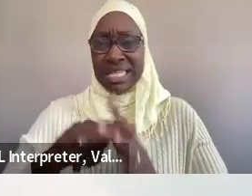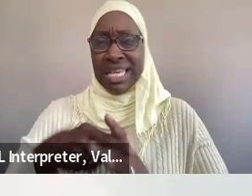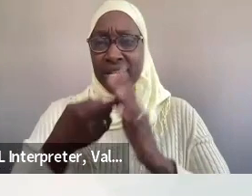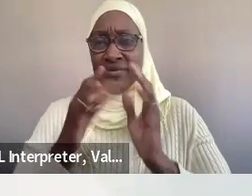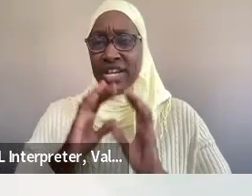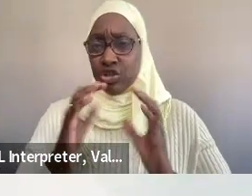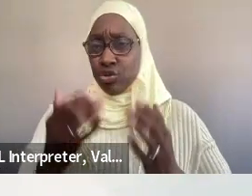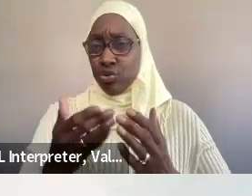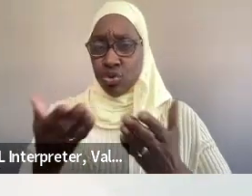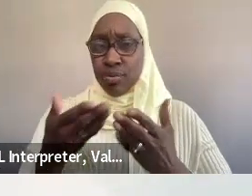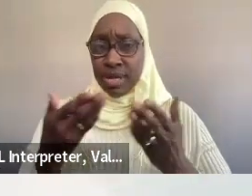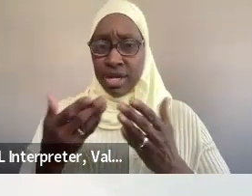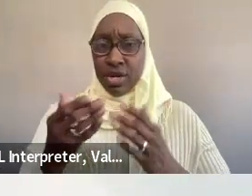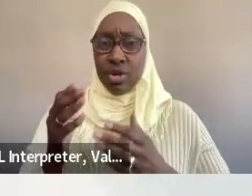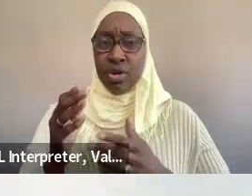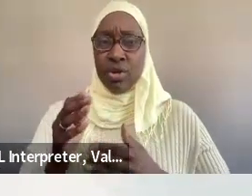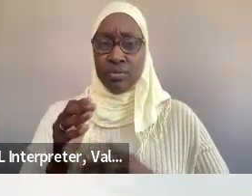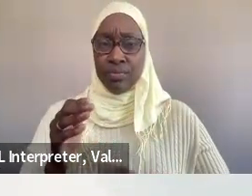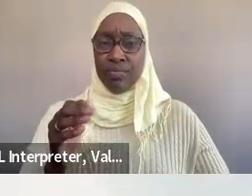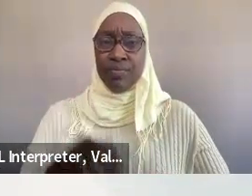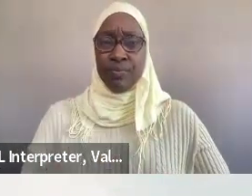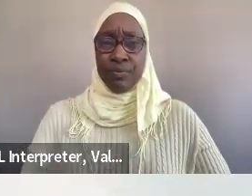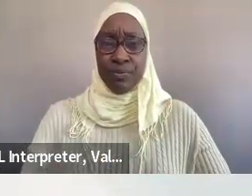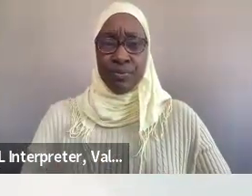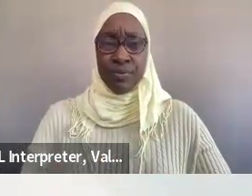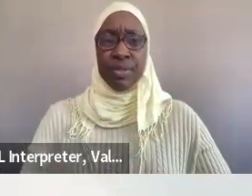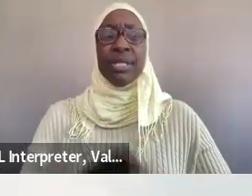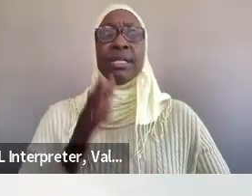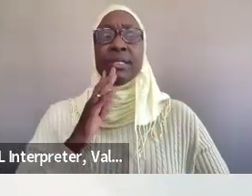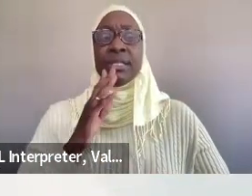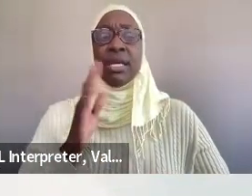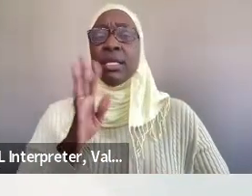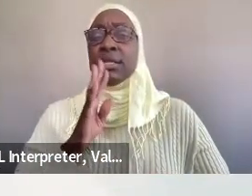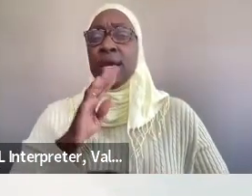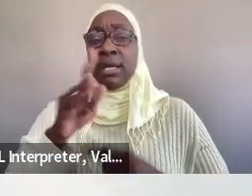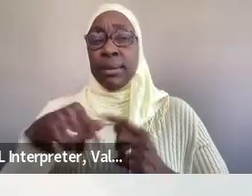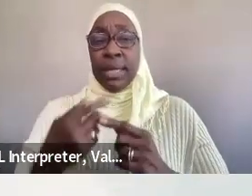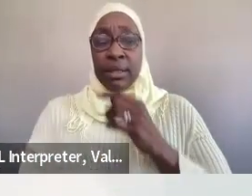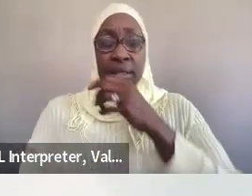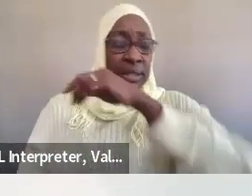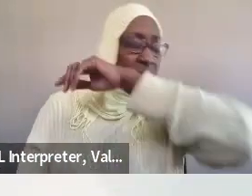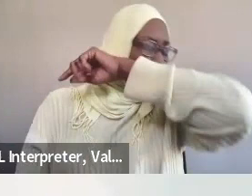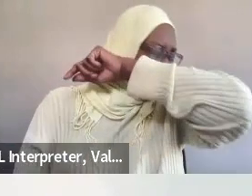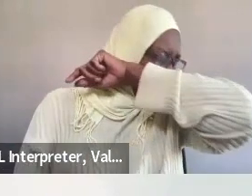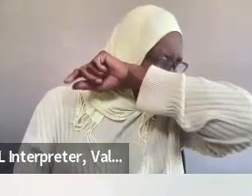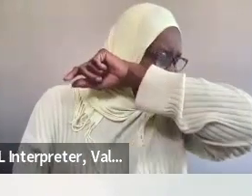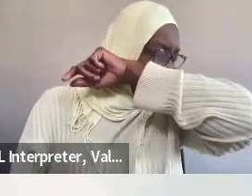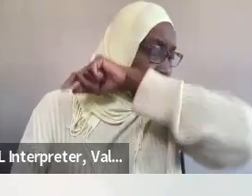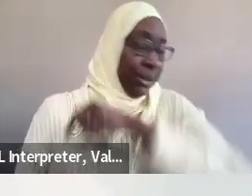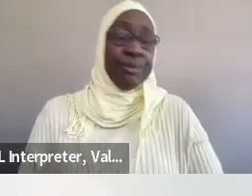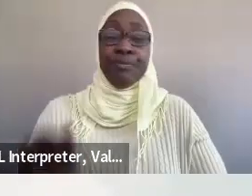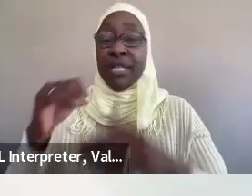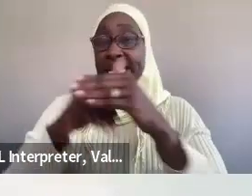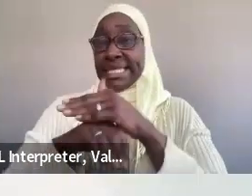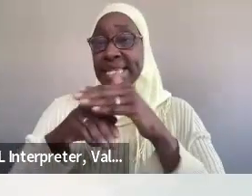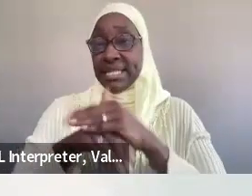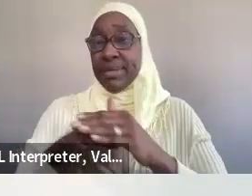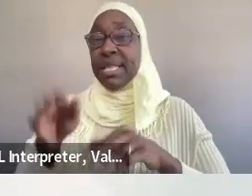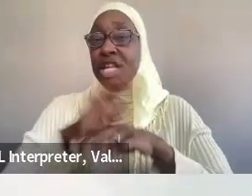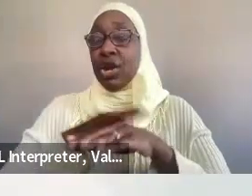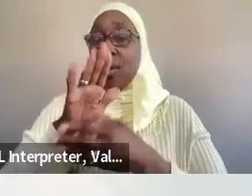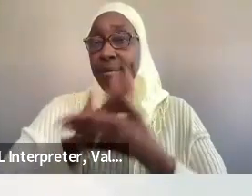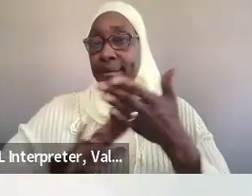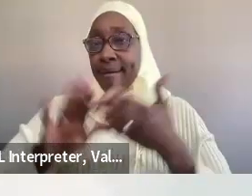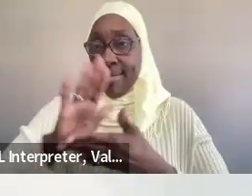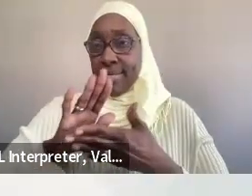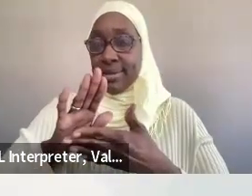an ideation session on addressing accessibility on college campuses. I also wanted to talk about an event we did